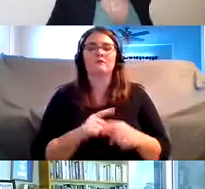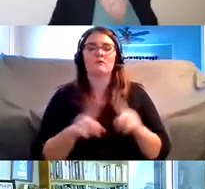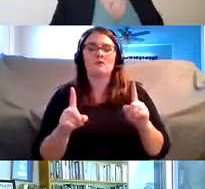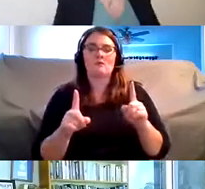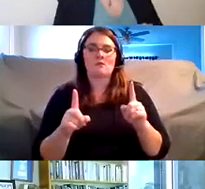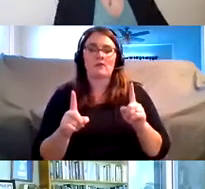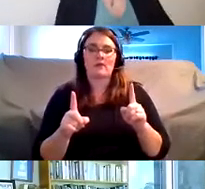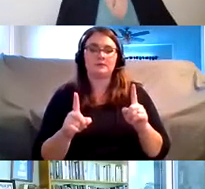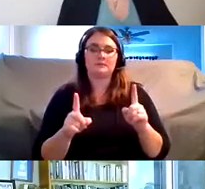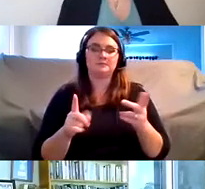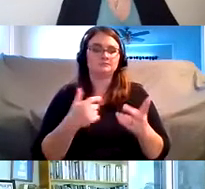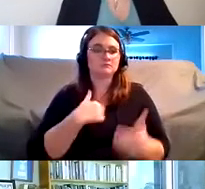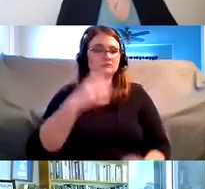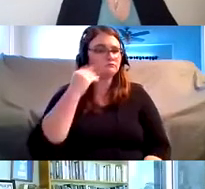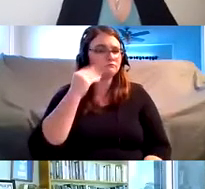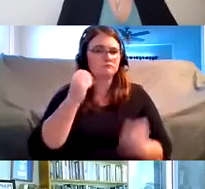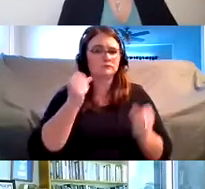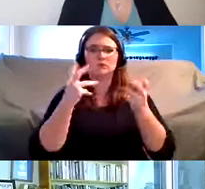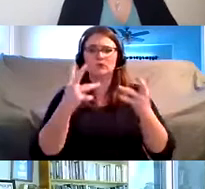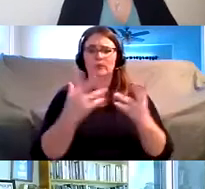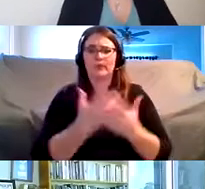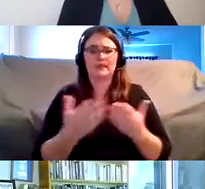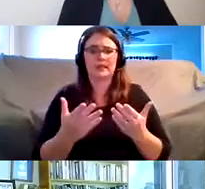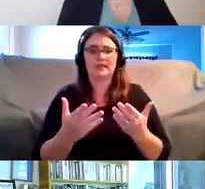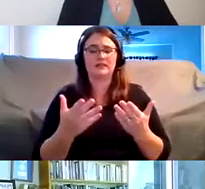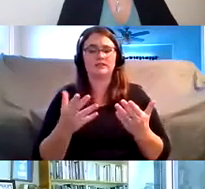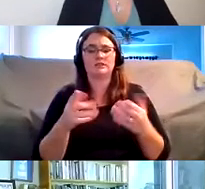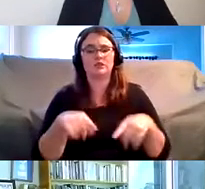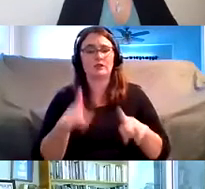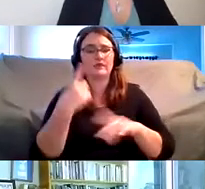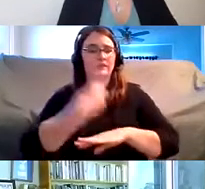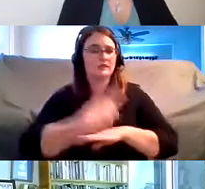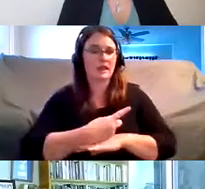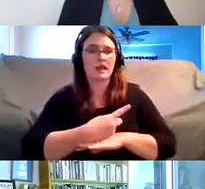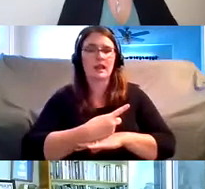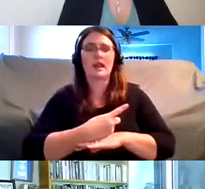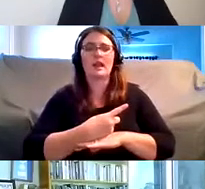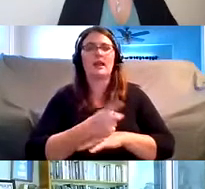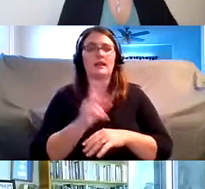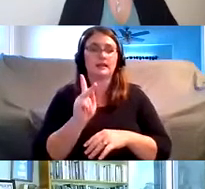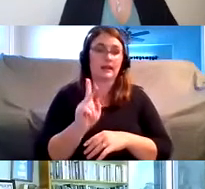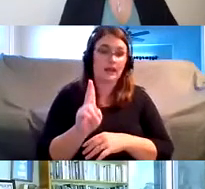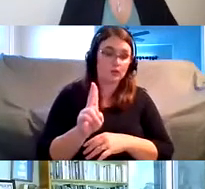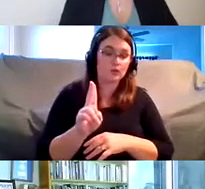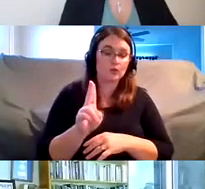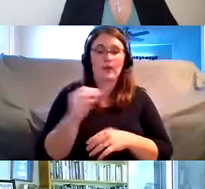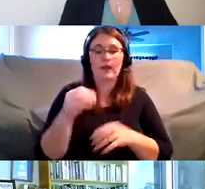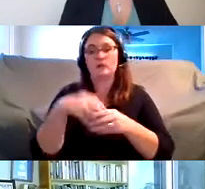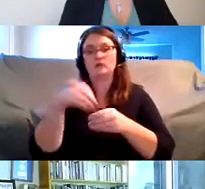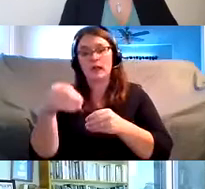I experienced so many things during the day today, you know, at KU and outside. I think my